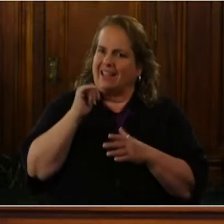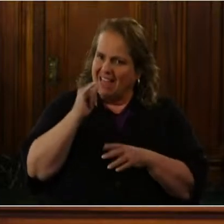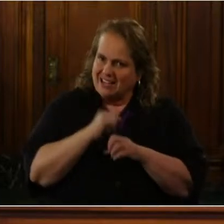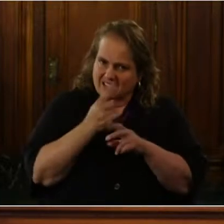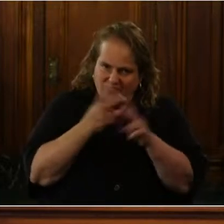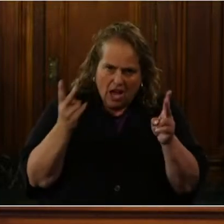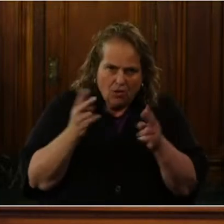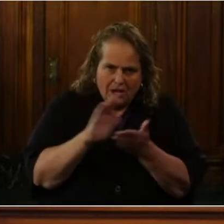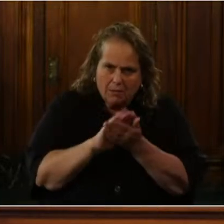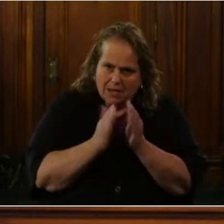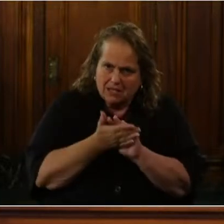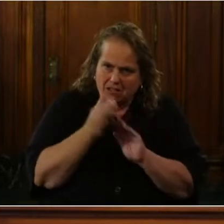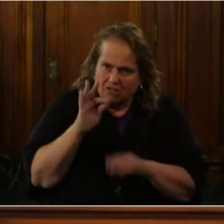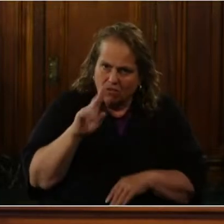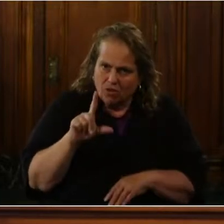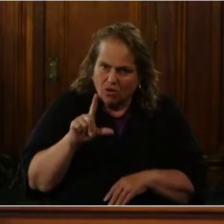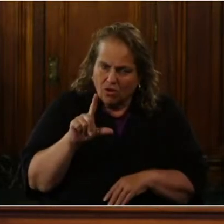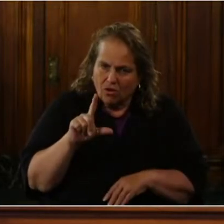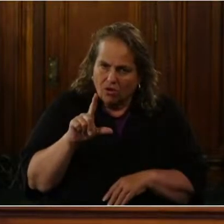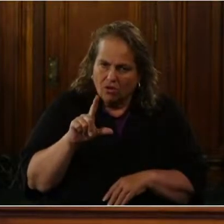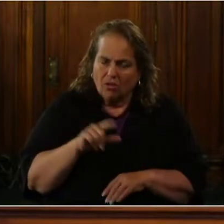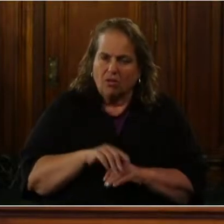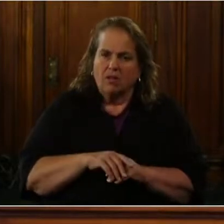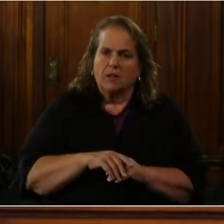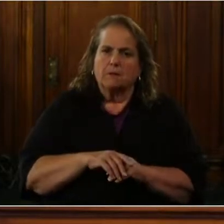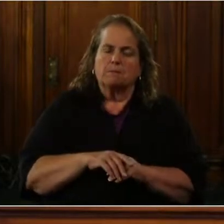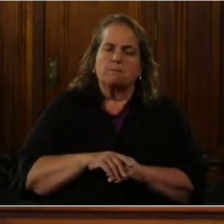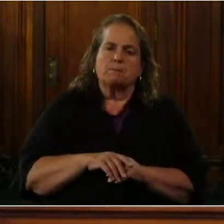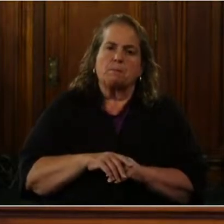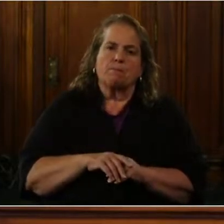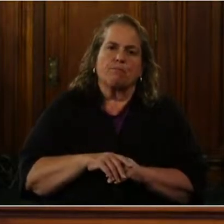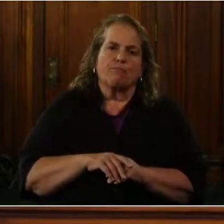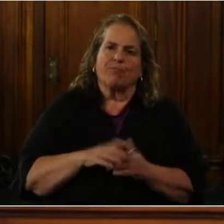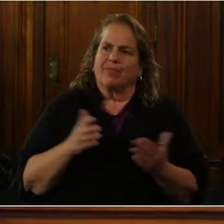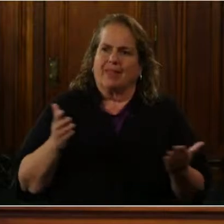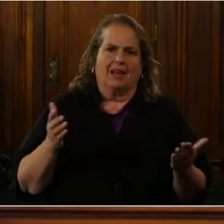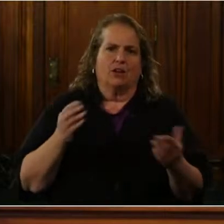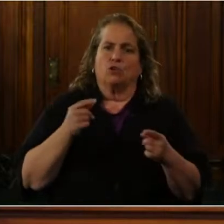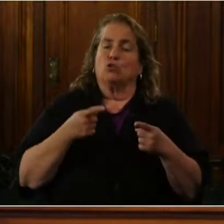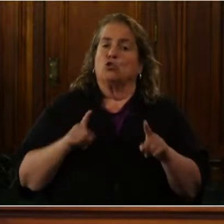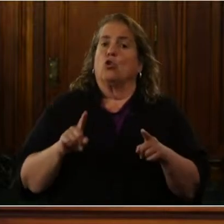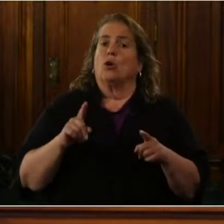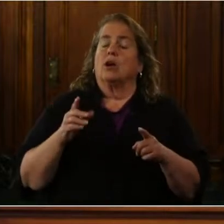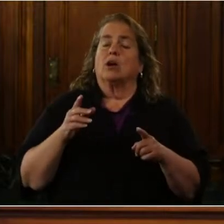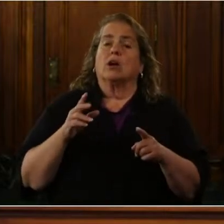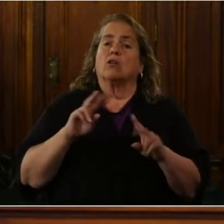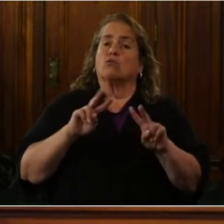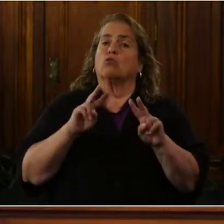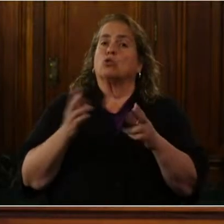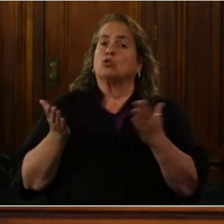peaceful, and you know, during the I think during the service today,